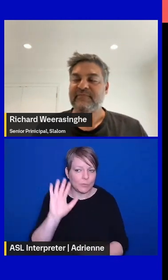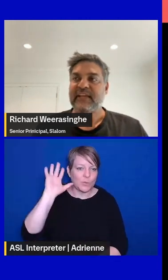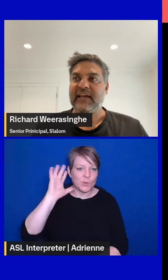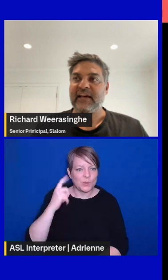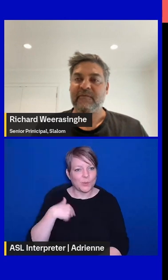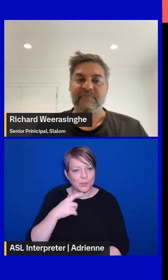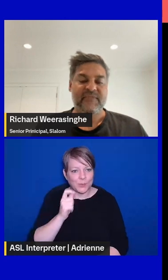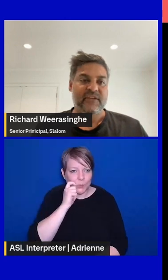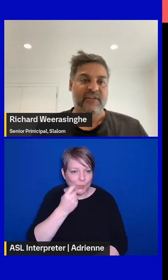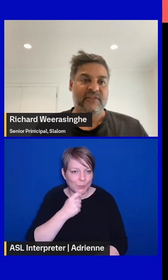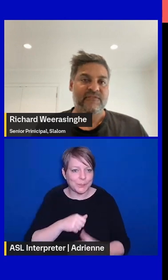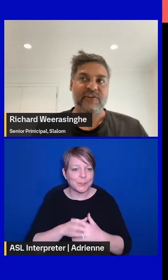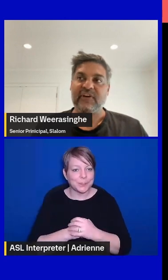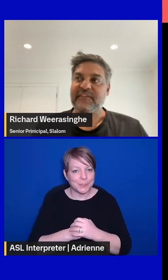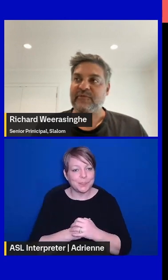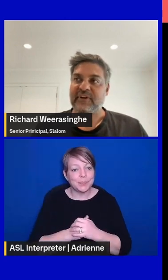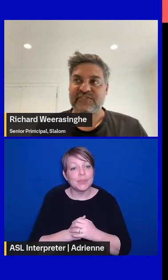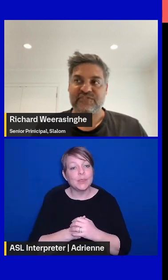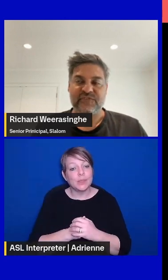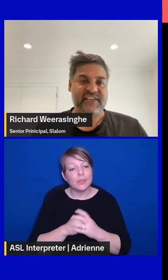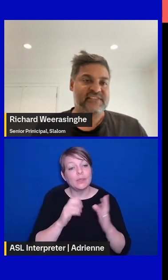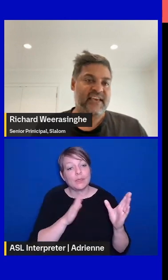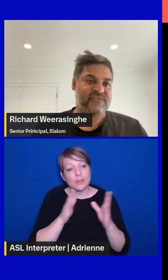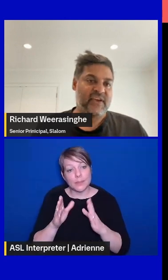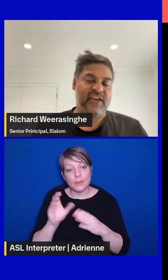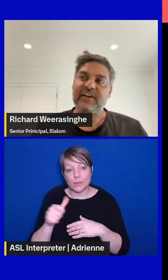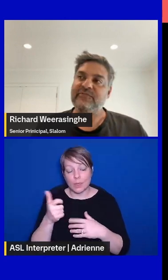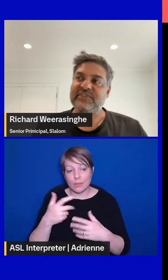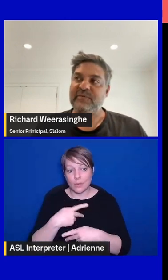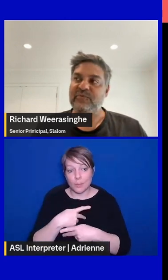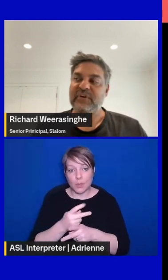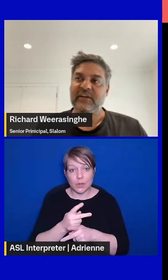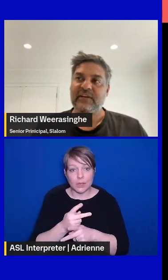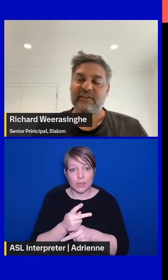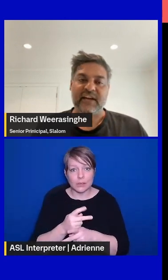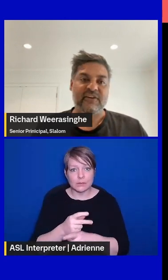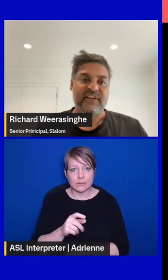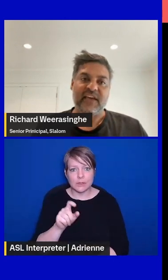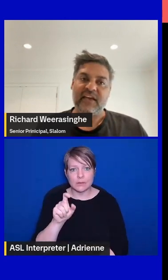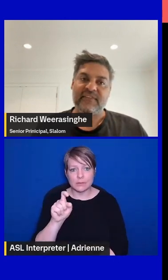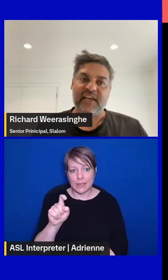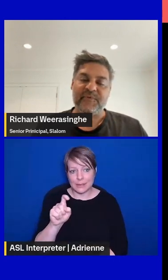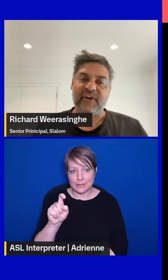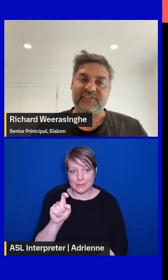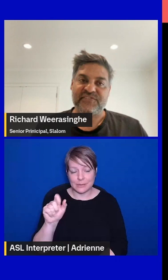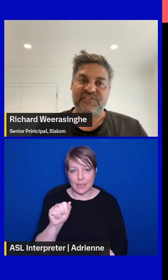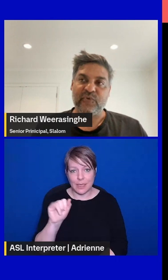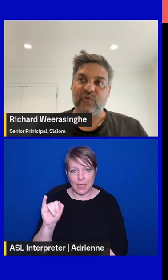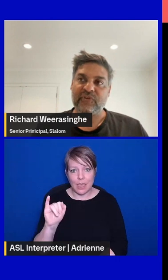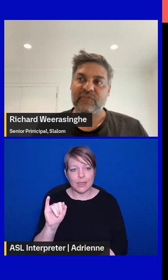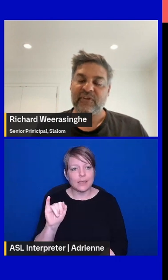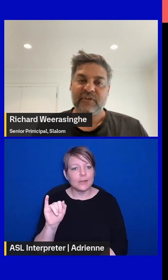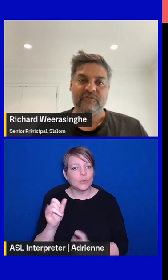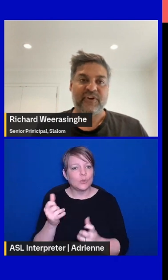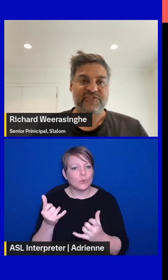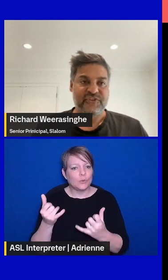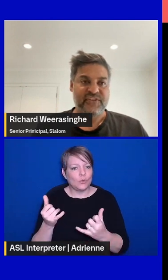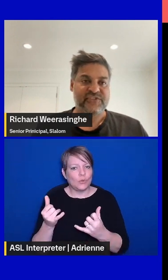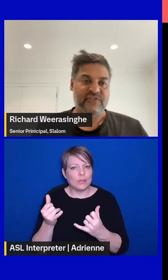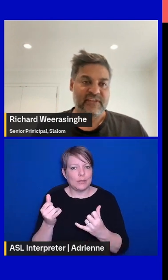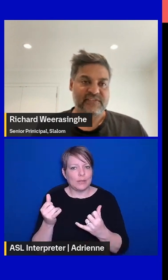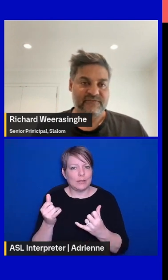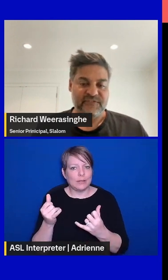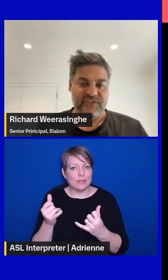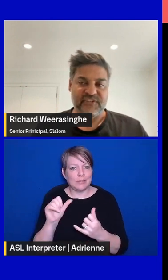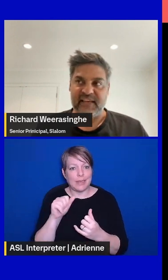good. There are other products, such as XAI, for example. Currently, their API doesn't support fine tuning,